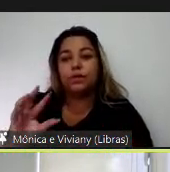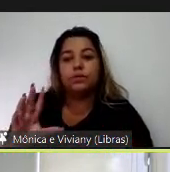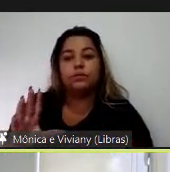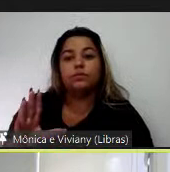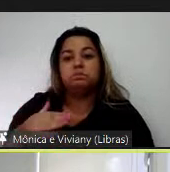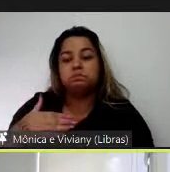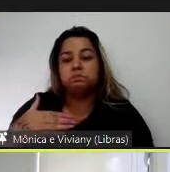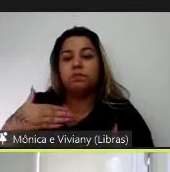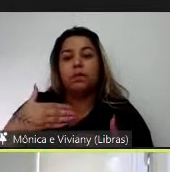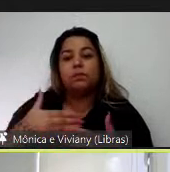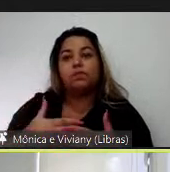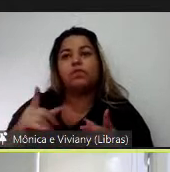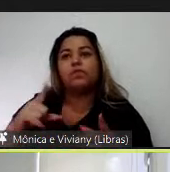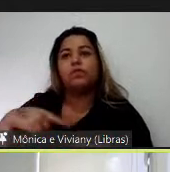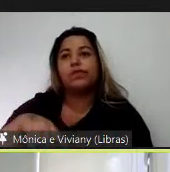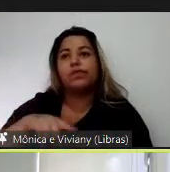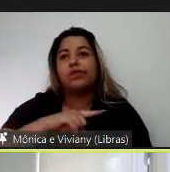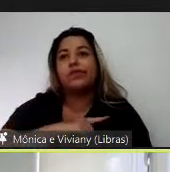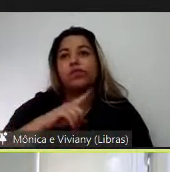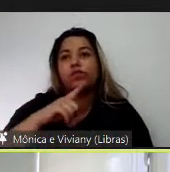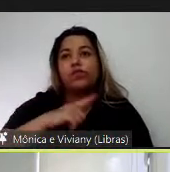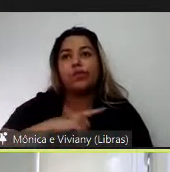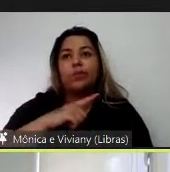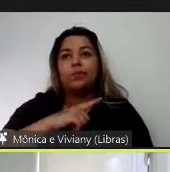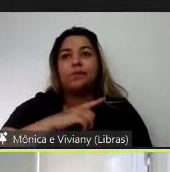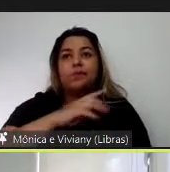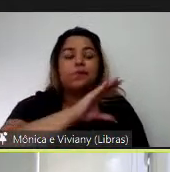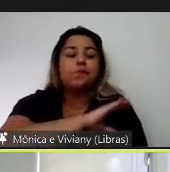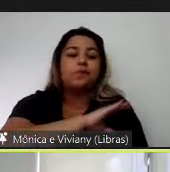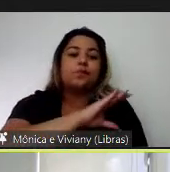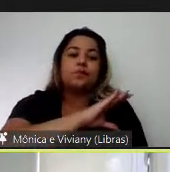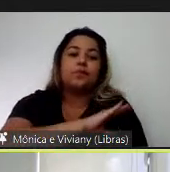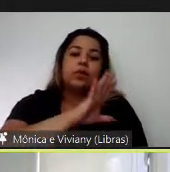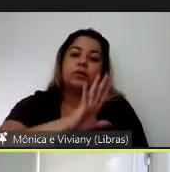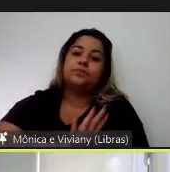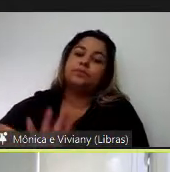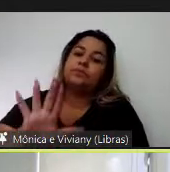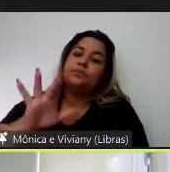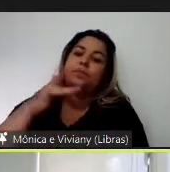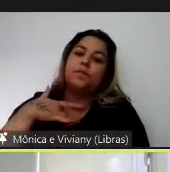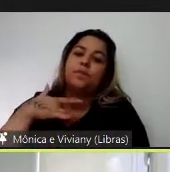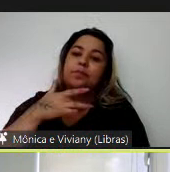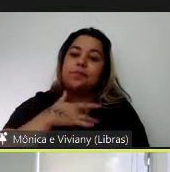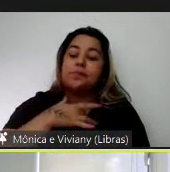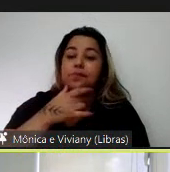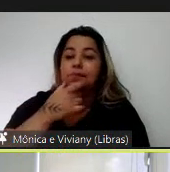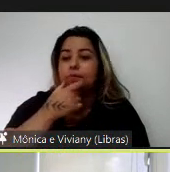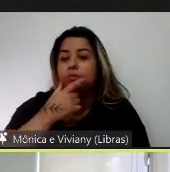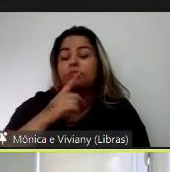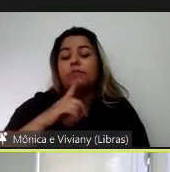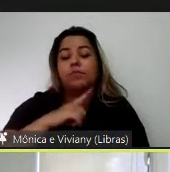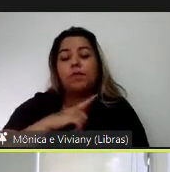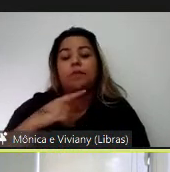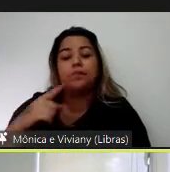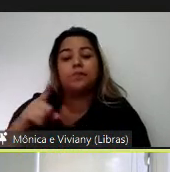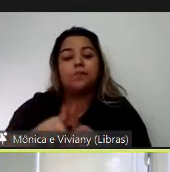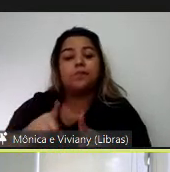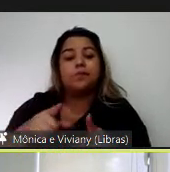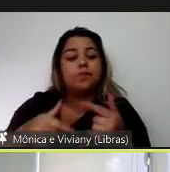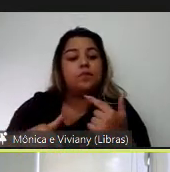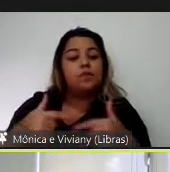development as a source of financing, general coordination of oral